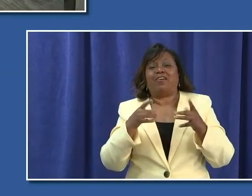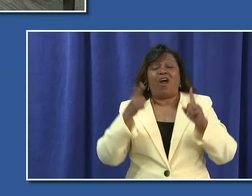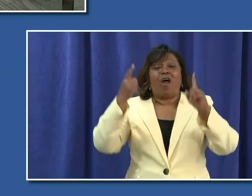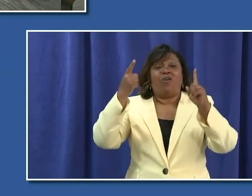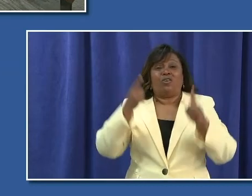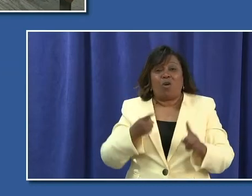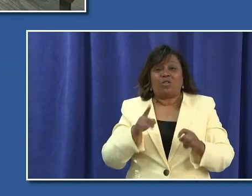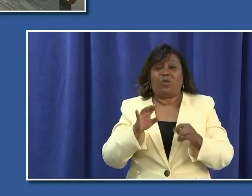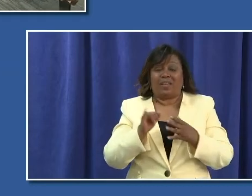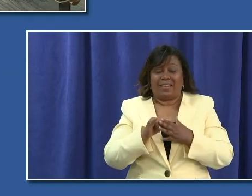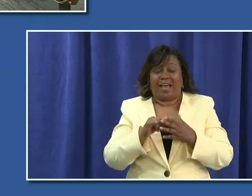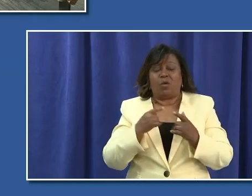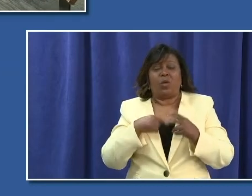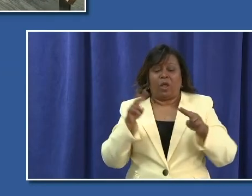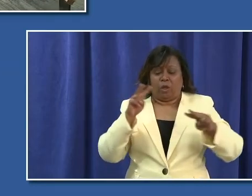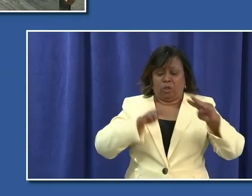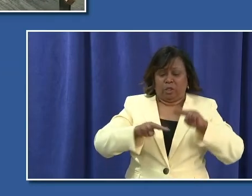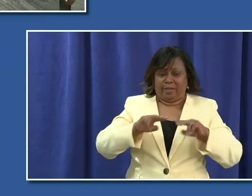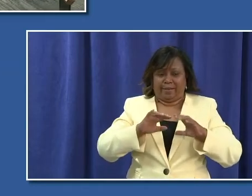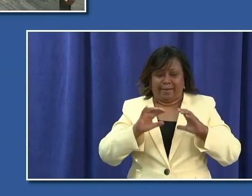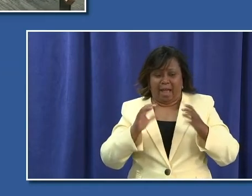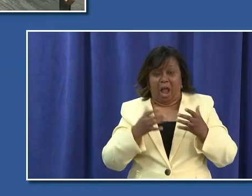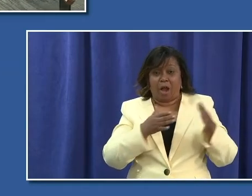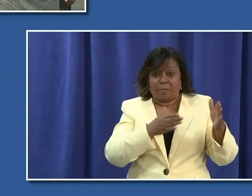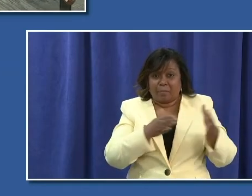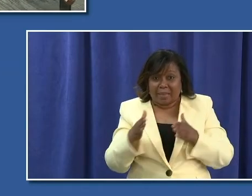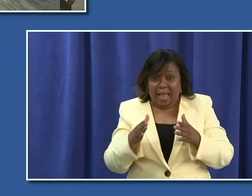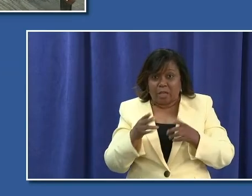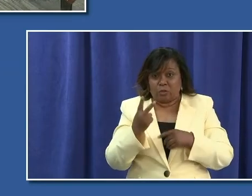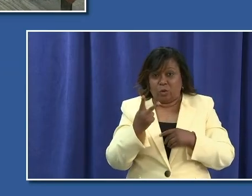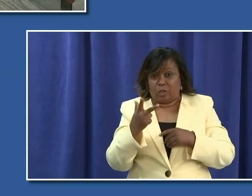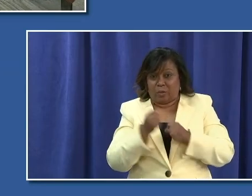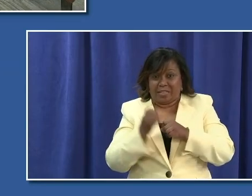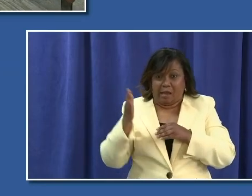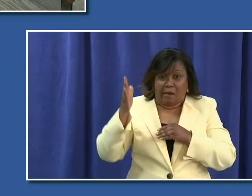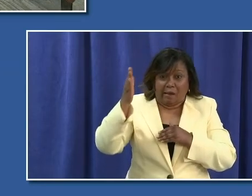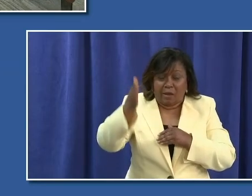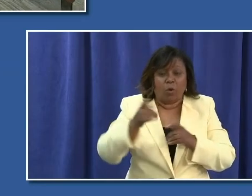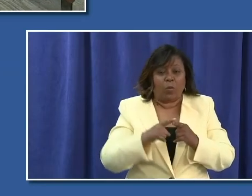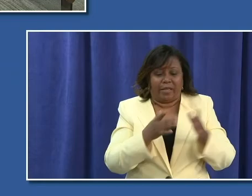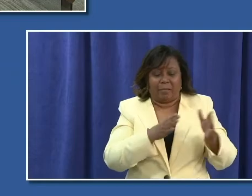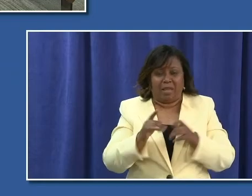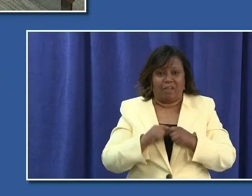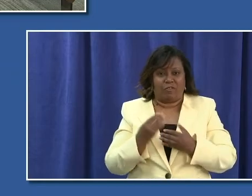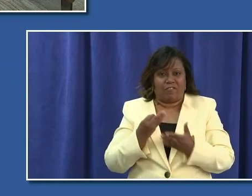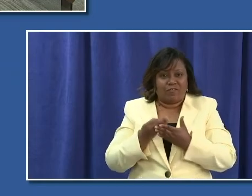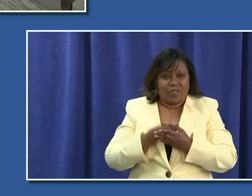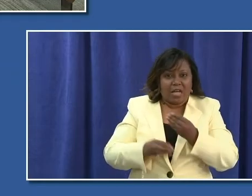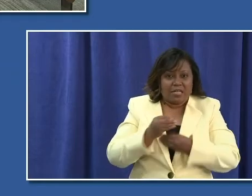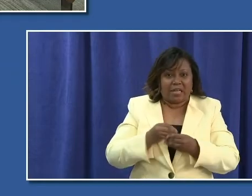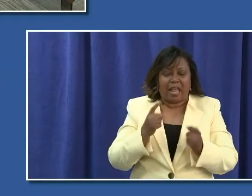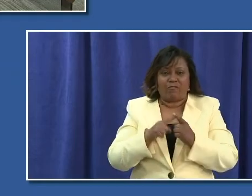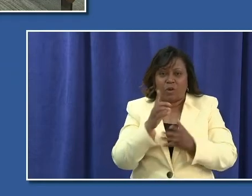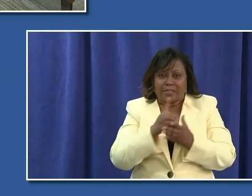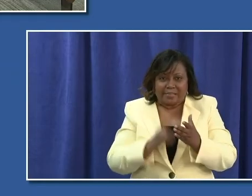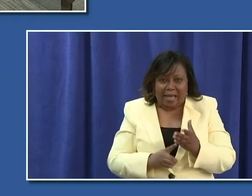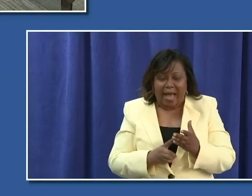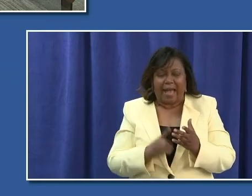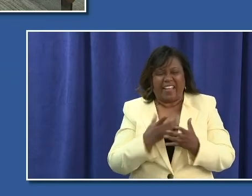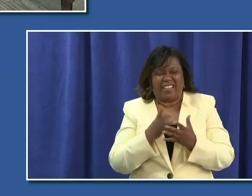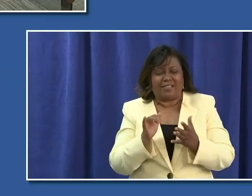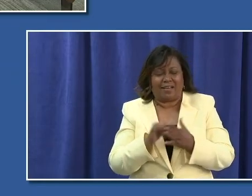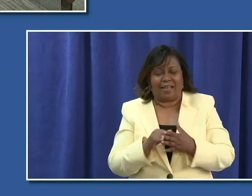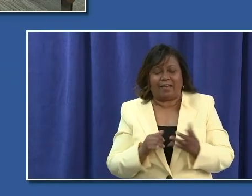into this, right? And we look at our plan 2 to 3 years in advance, that way we can plan for funding and be able to for design, things